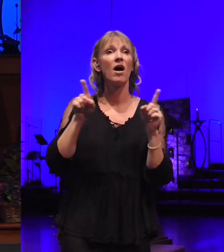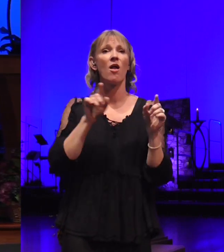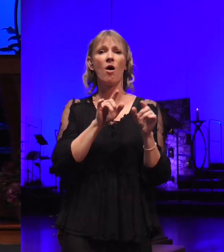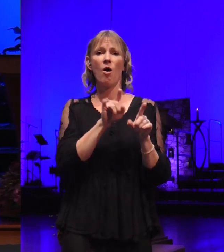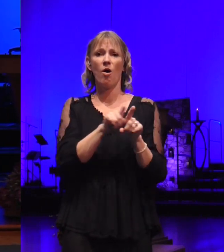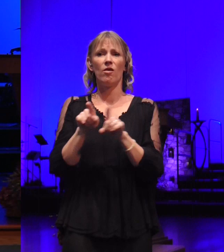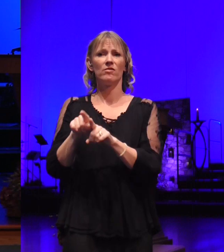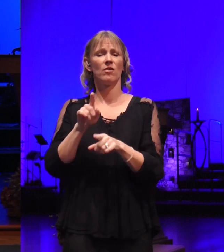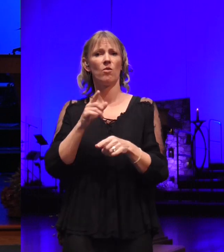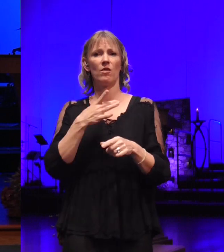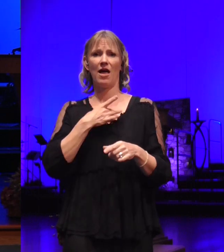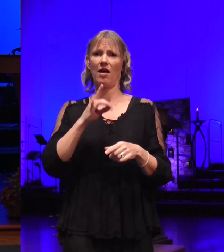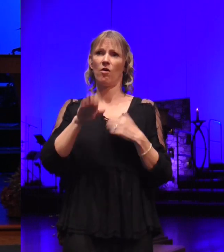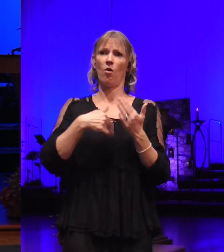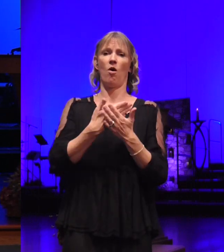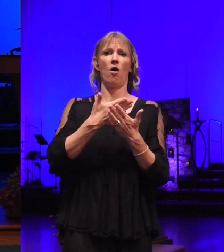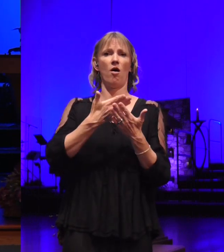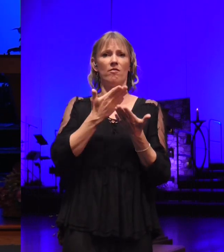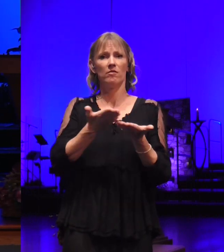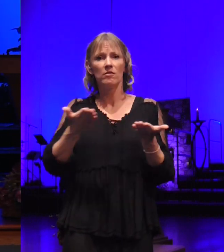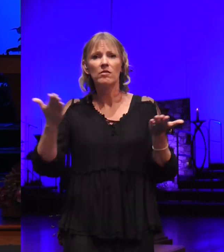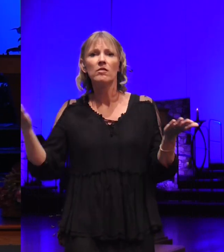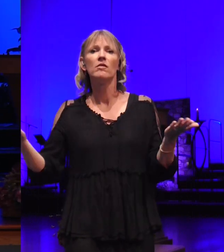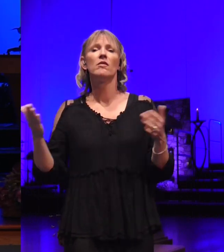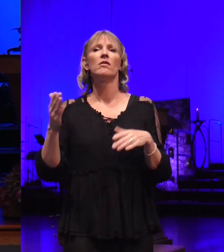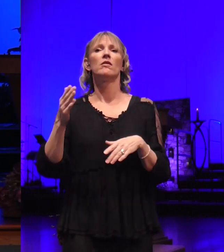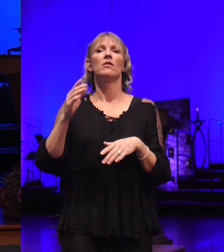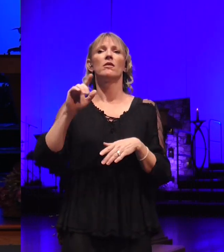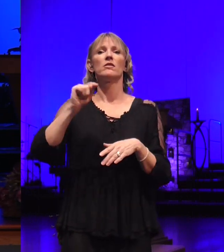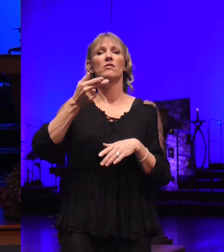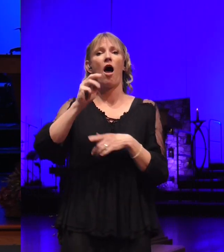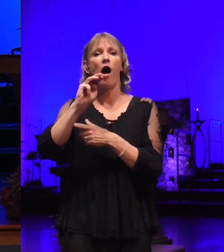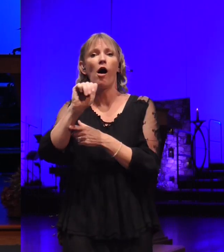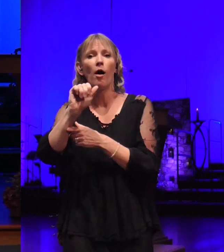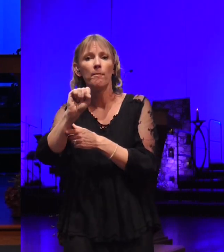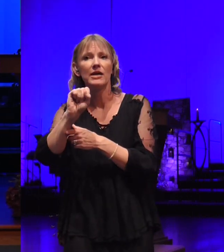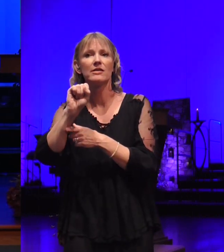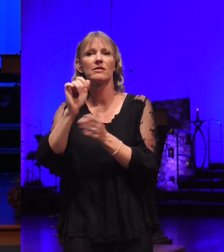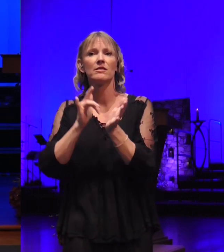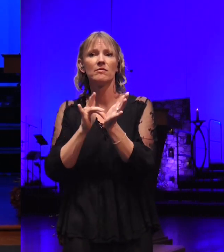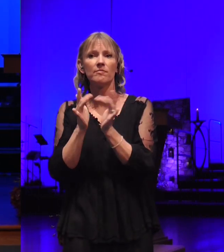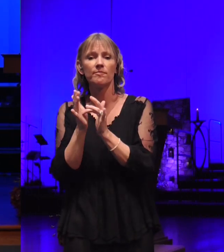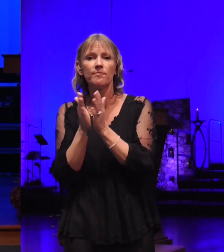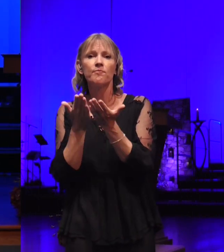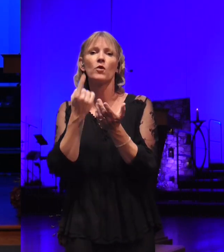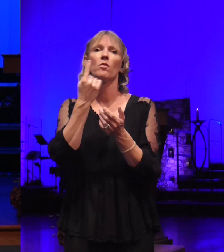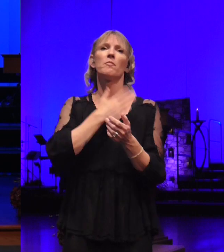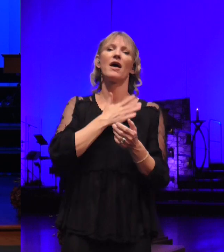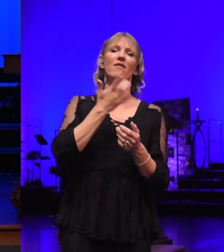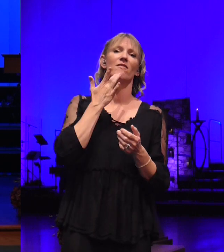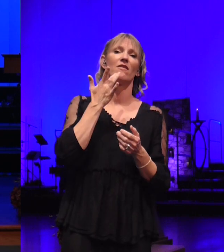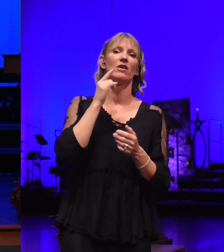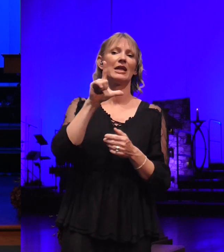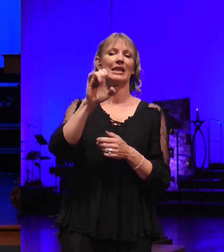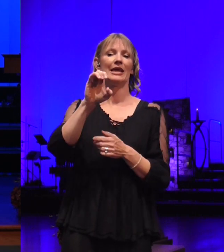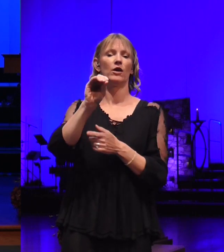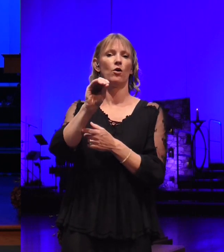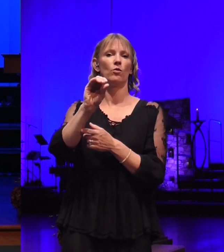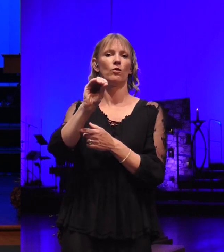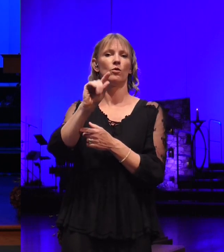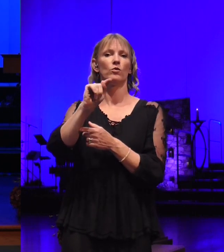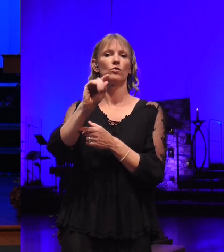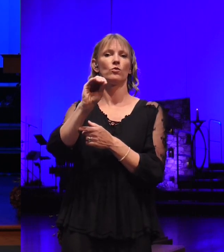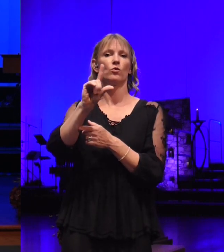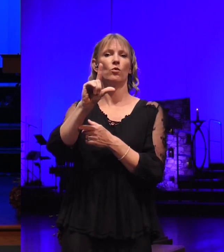of wisdom about Jesus, including the Gnostic Gospel of Thomas, and one of my favorites, Leo Tolstoy,